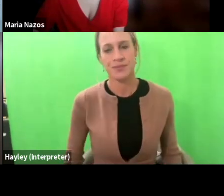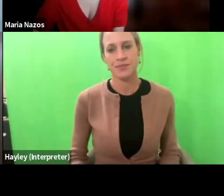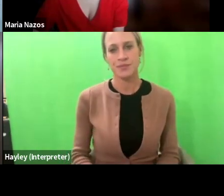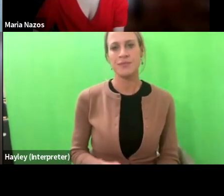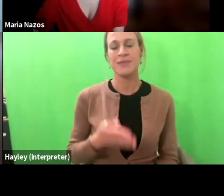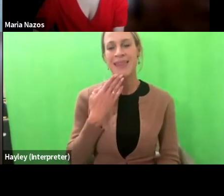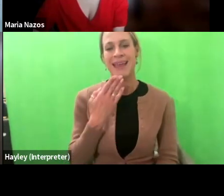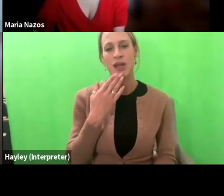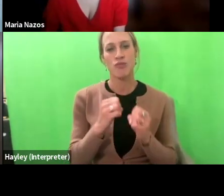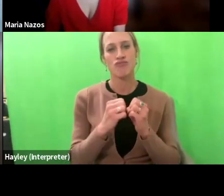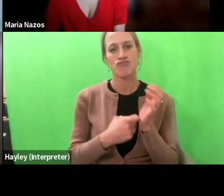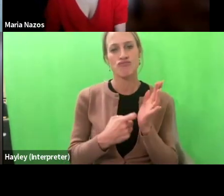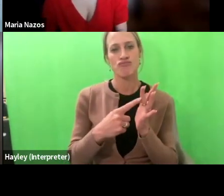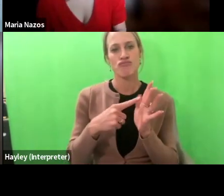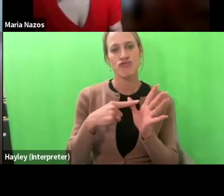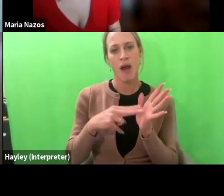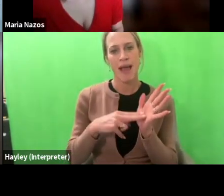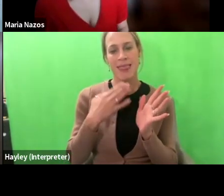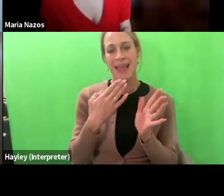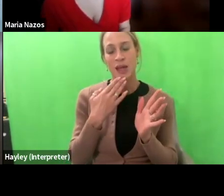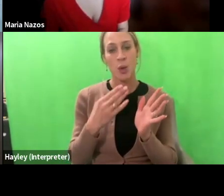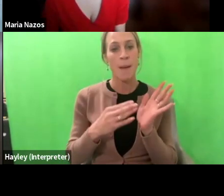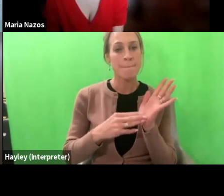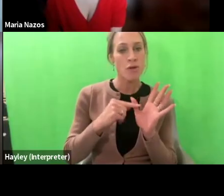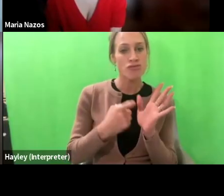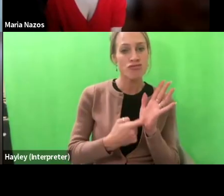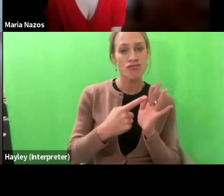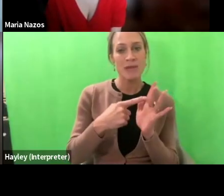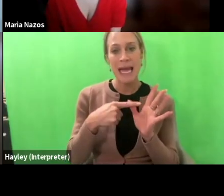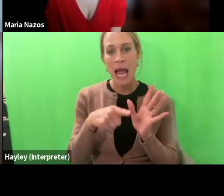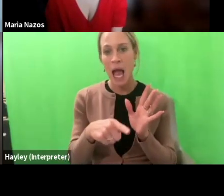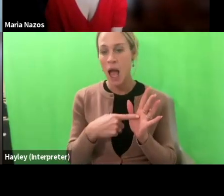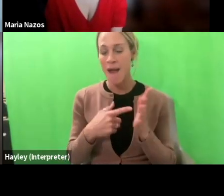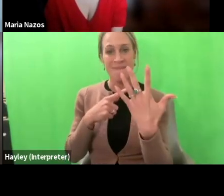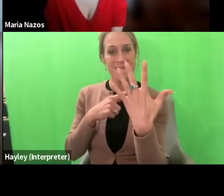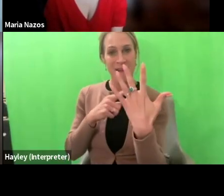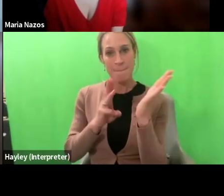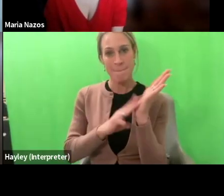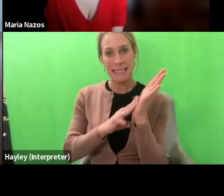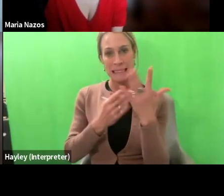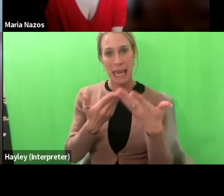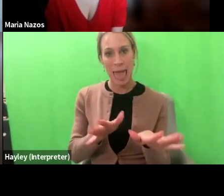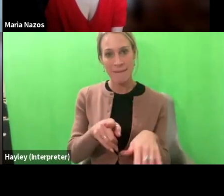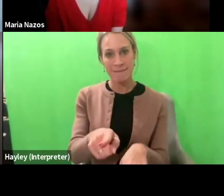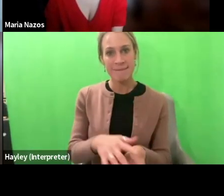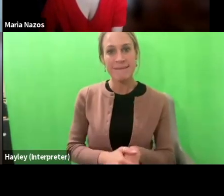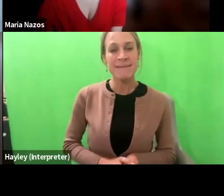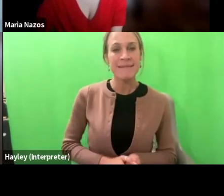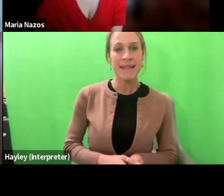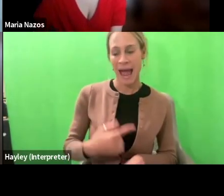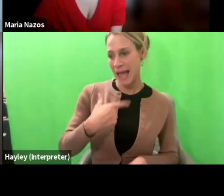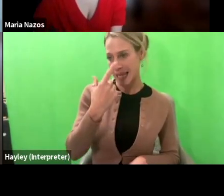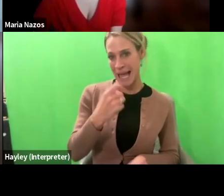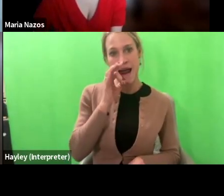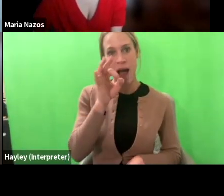Thank you, Brian, and thank you, Maria. Does anybody else have a question? We've got 5 minutes. If not, I'll ask a final question,